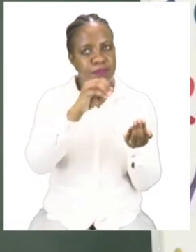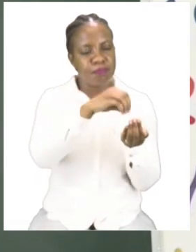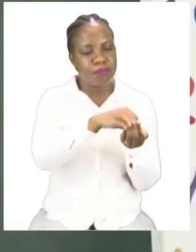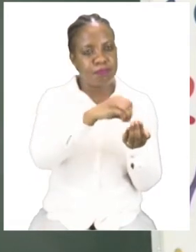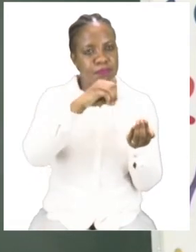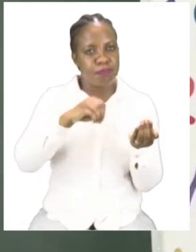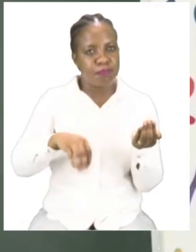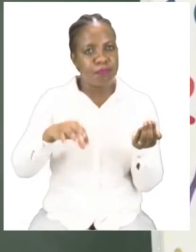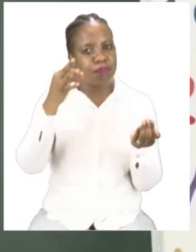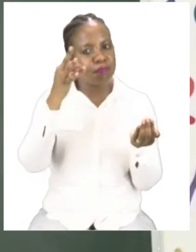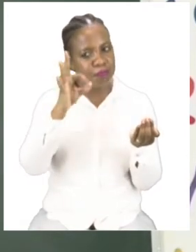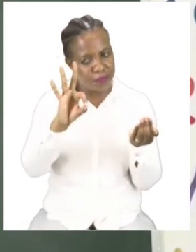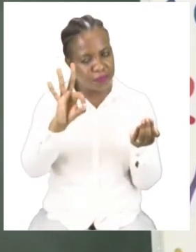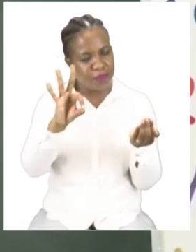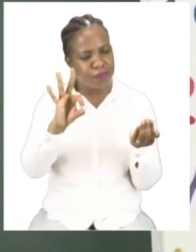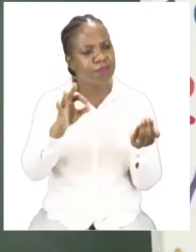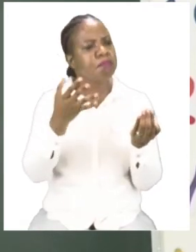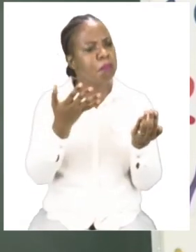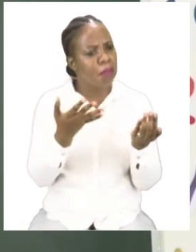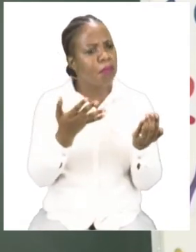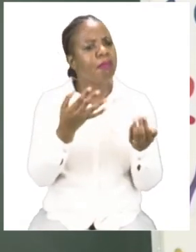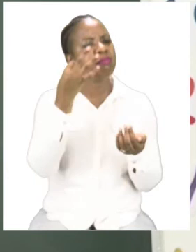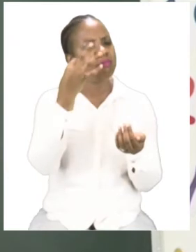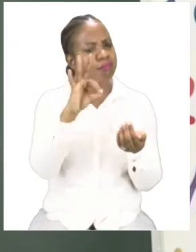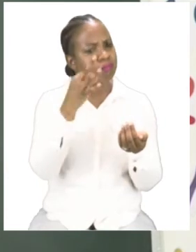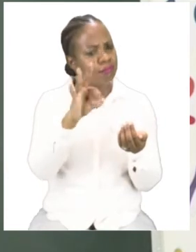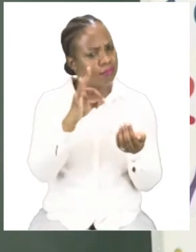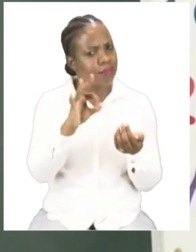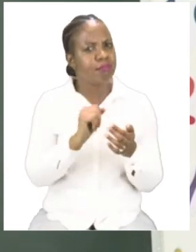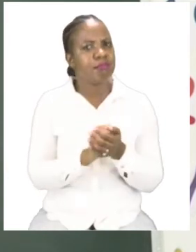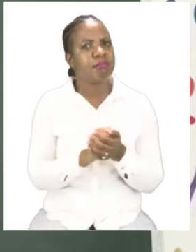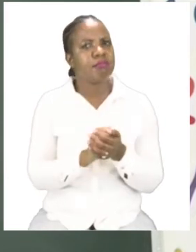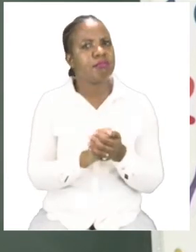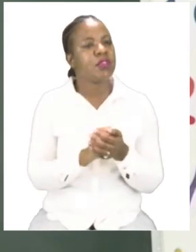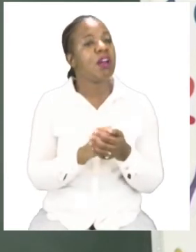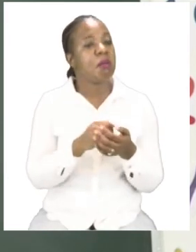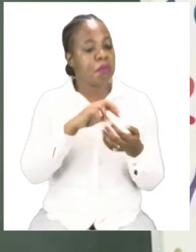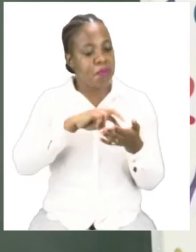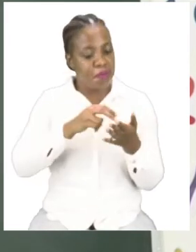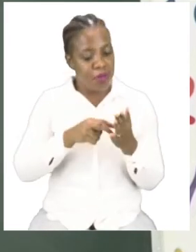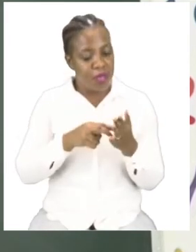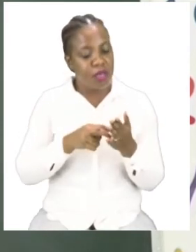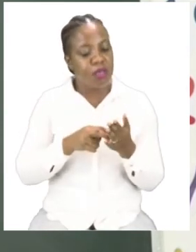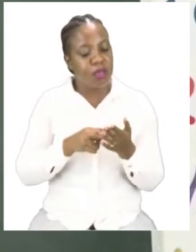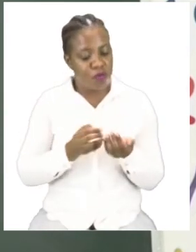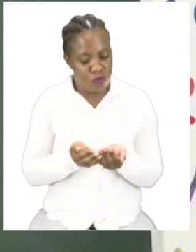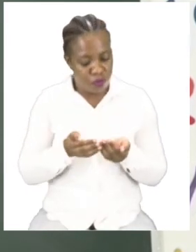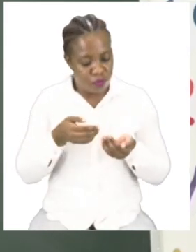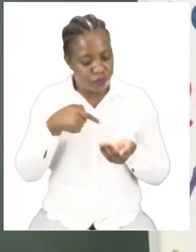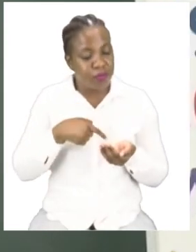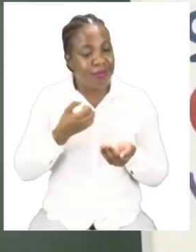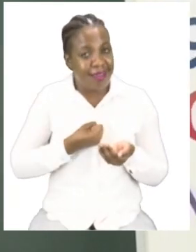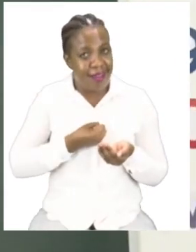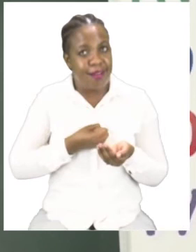9. So they are 9. 9 biscuits are left. So I'd like you to